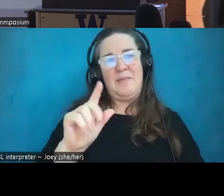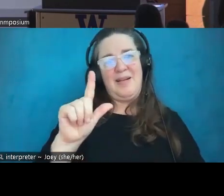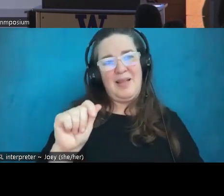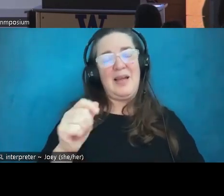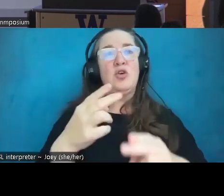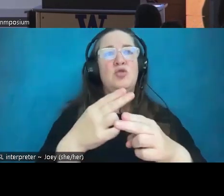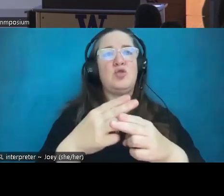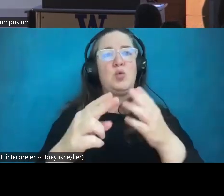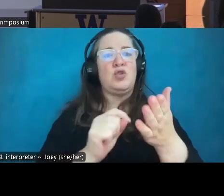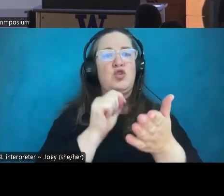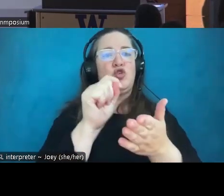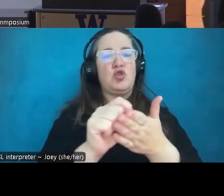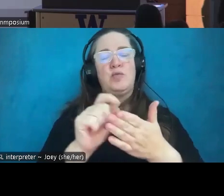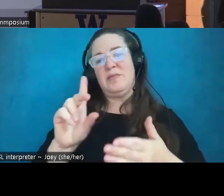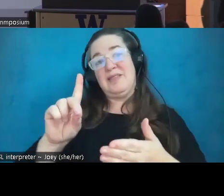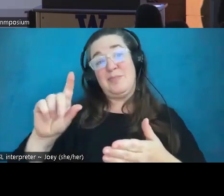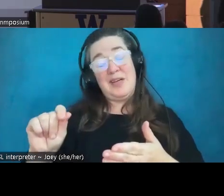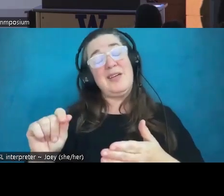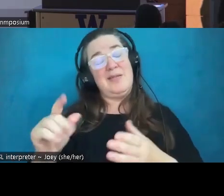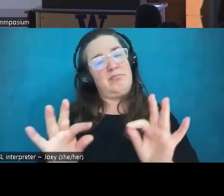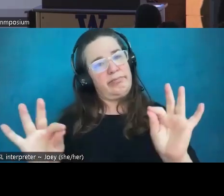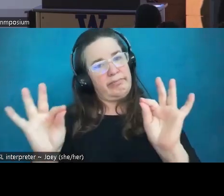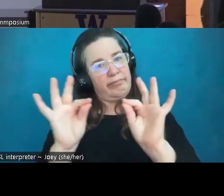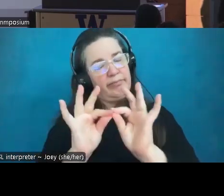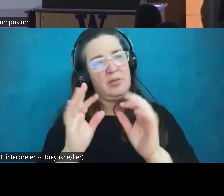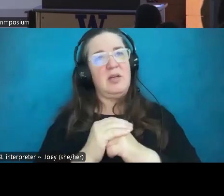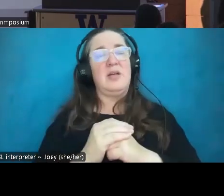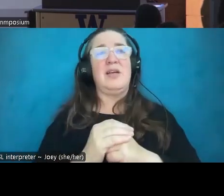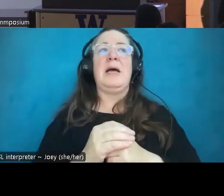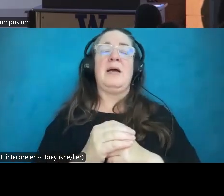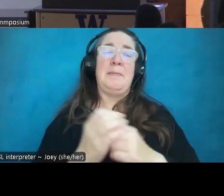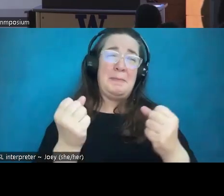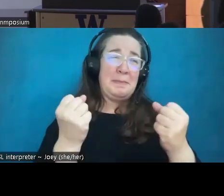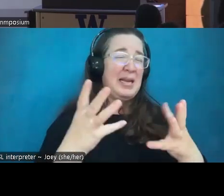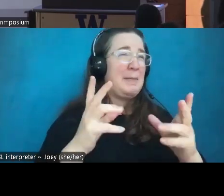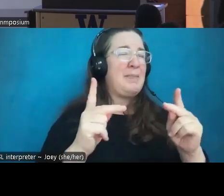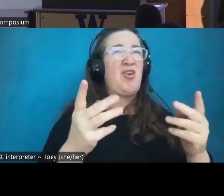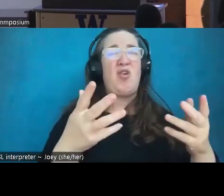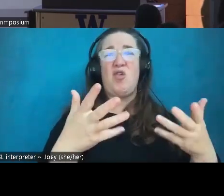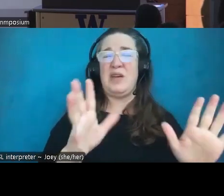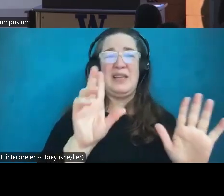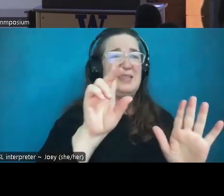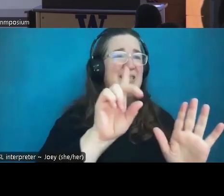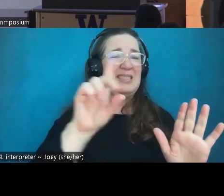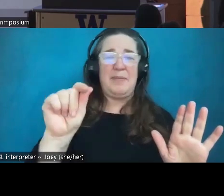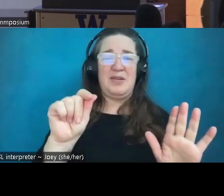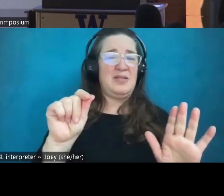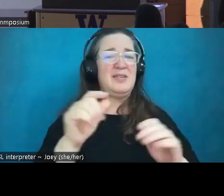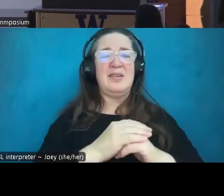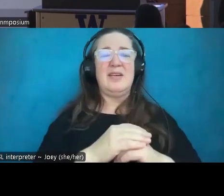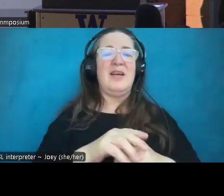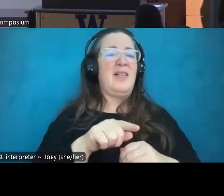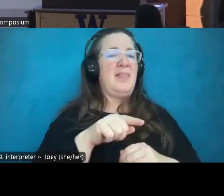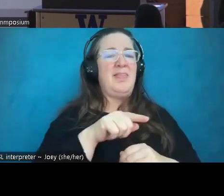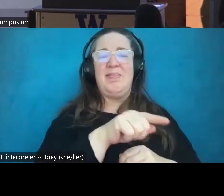apply to everybody. There are some people who are already so disabled by their condition, they're pacing because they have to. And of course, some